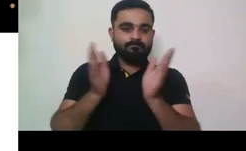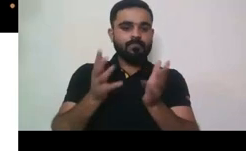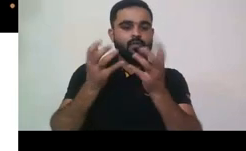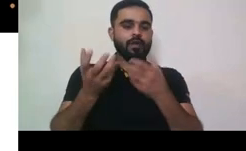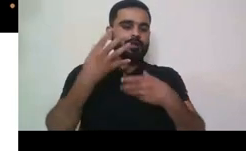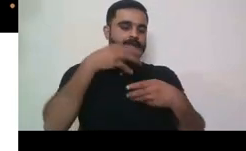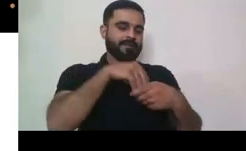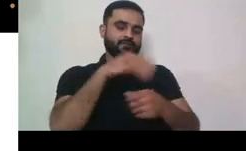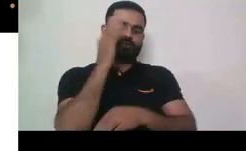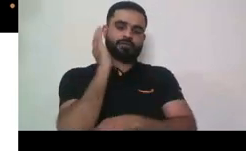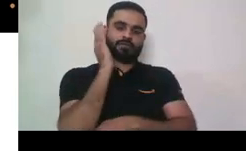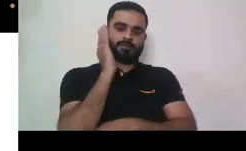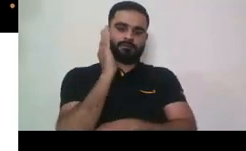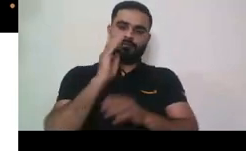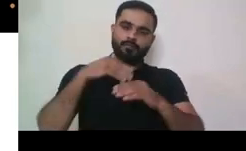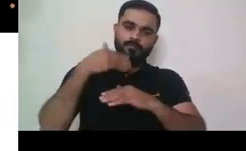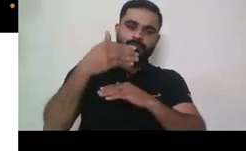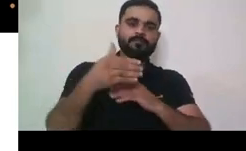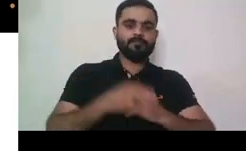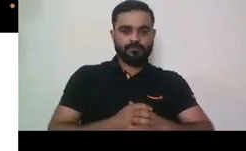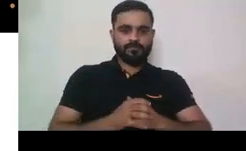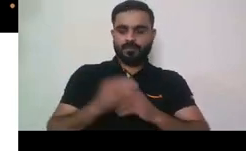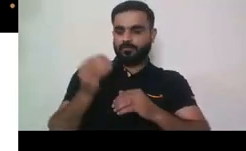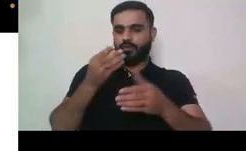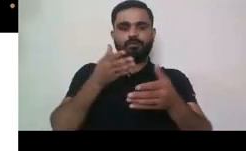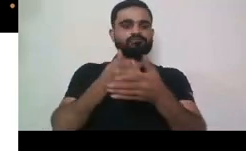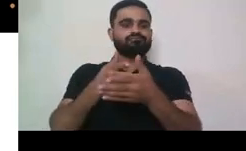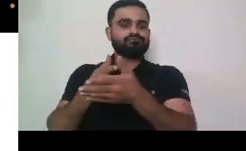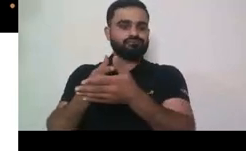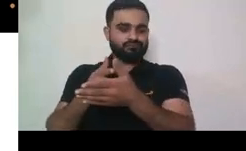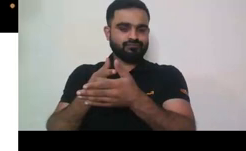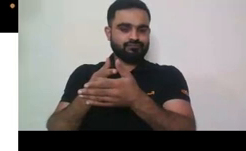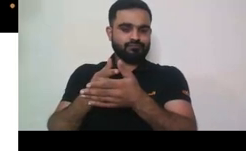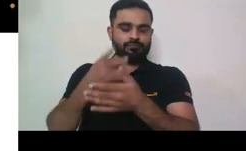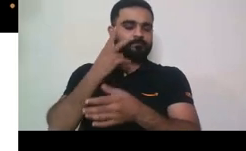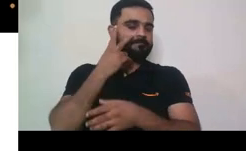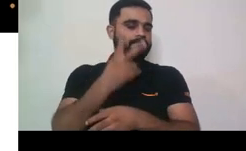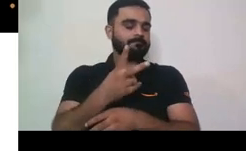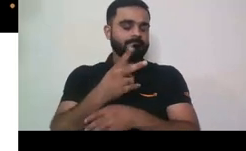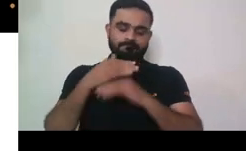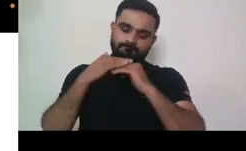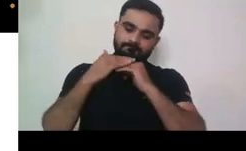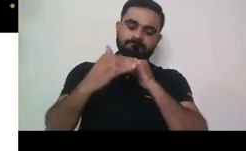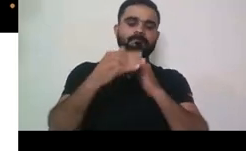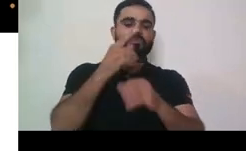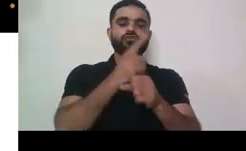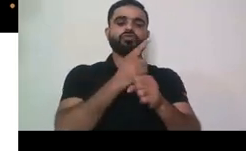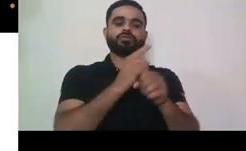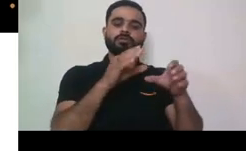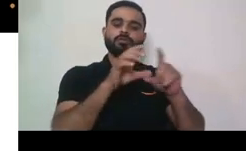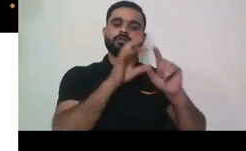these sessions, but later on, maybe they have some challenges. So let's see how to sustain a teacher development